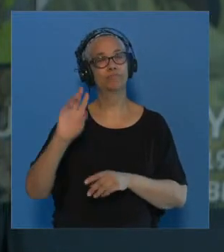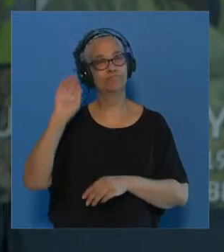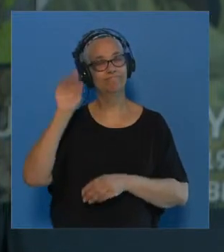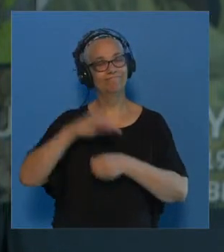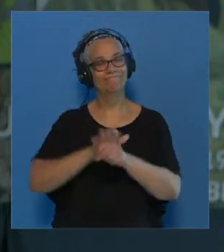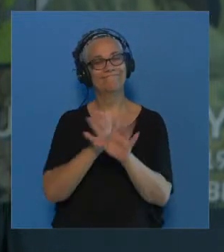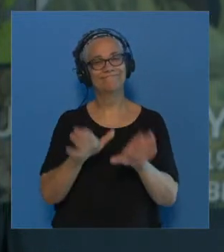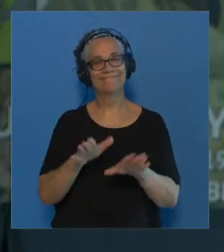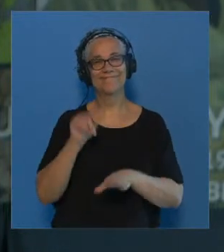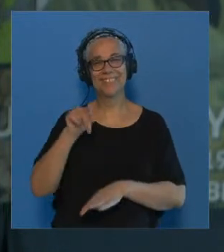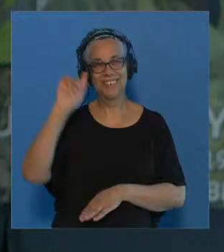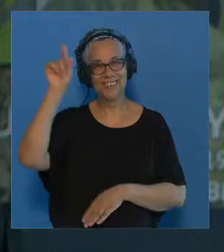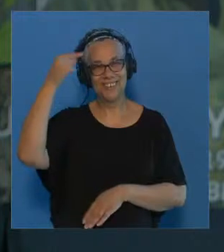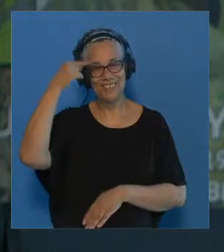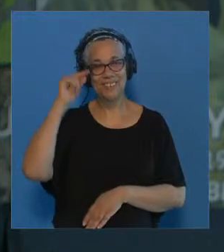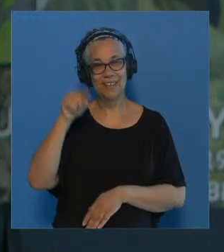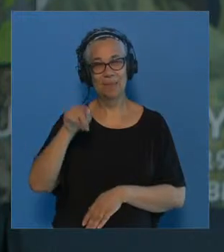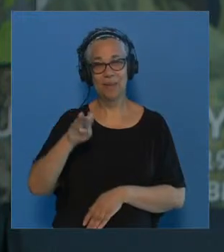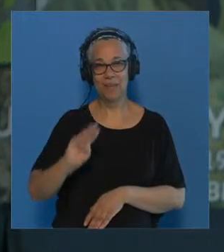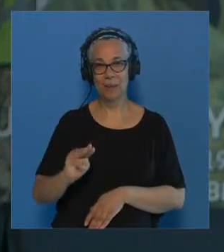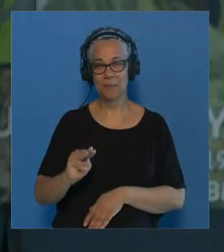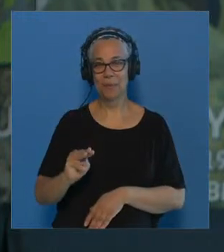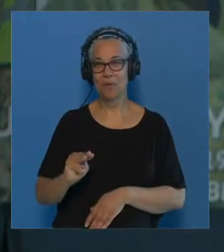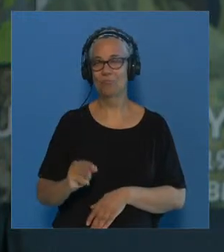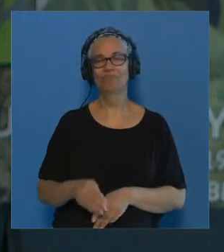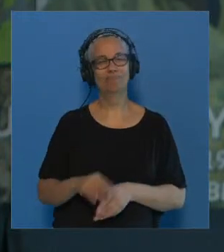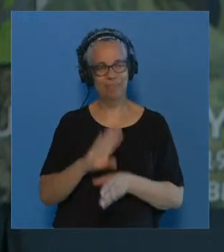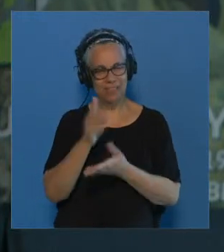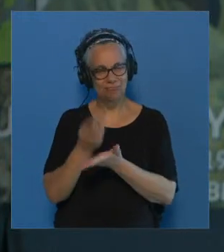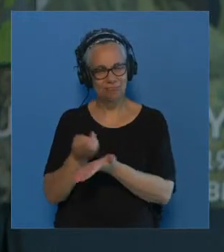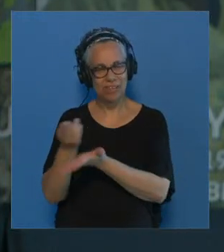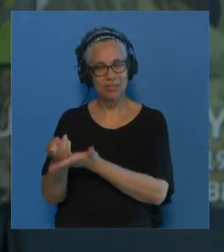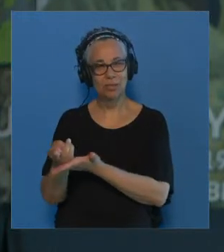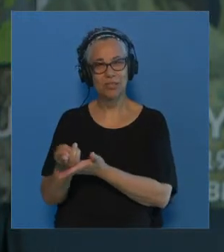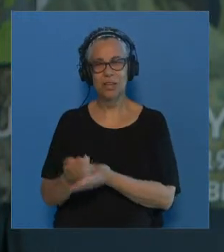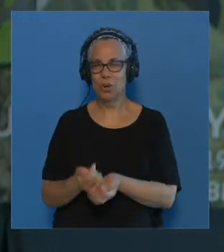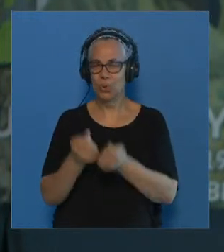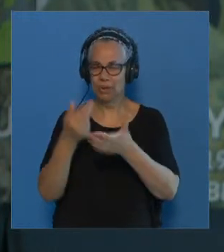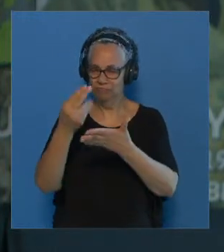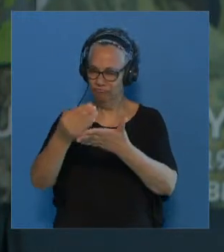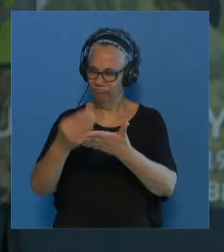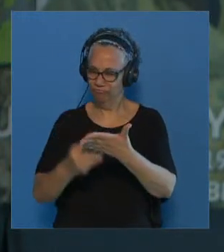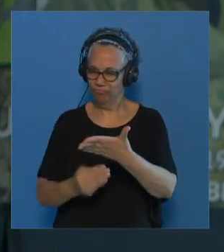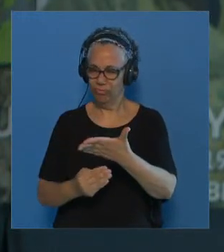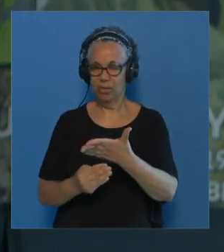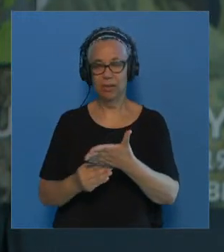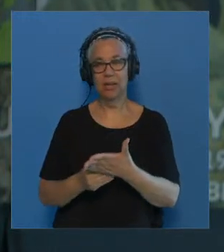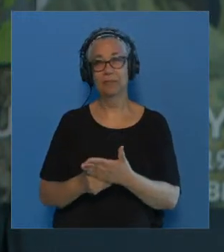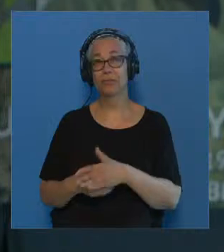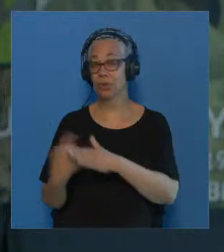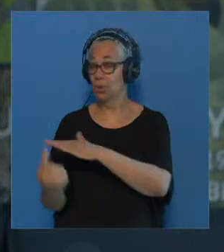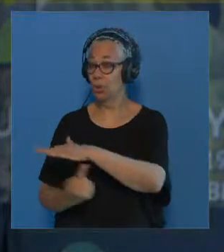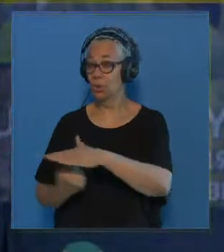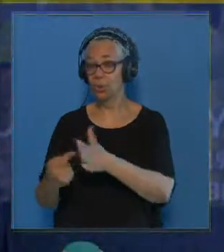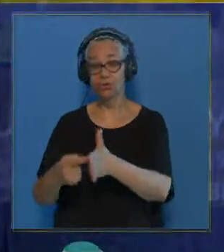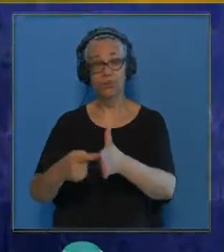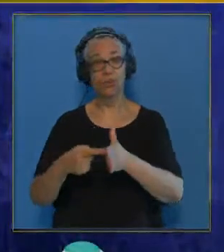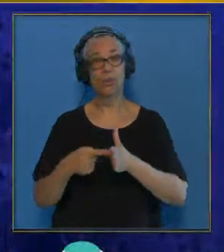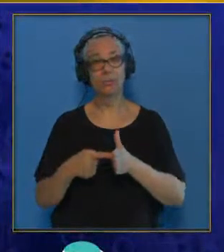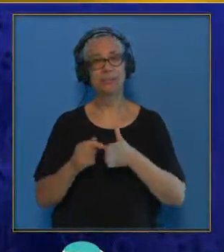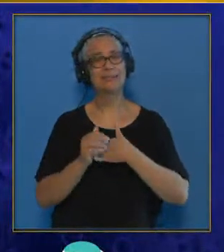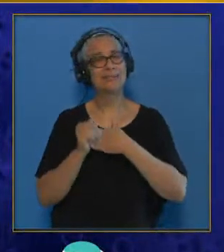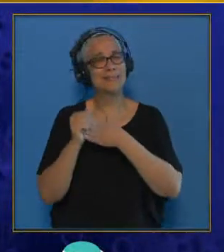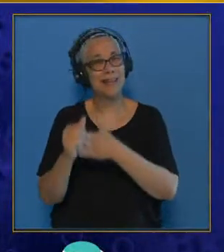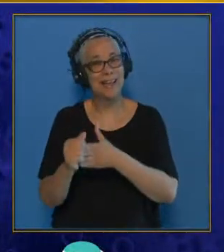coronavirus.gov.bm. Among the resources that you will find on this page is a quick guide to travelers' quarantine requirements. The guide